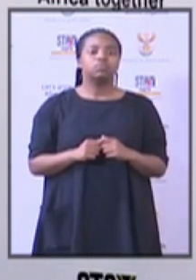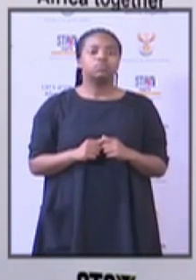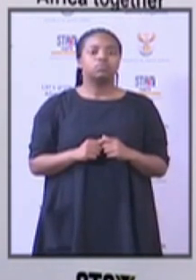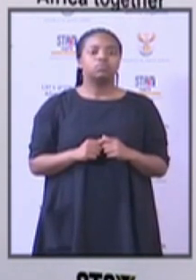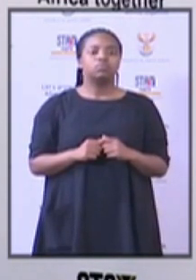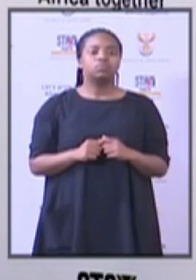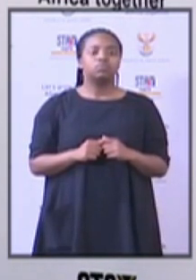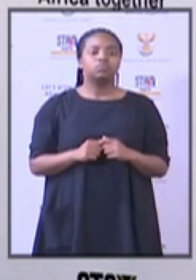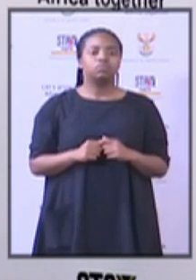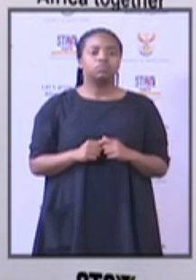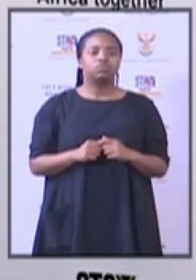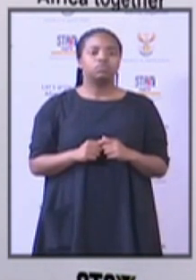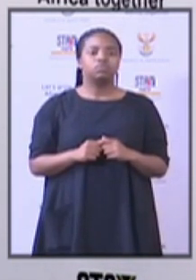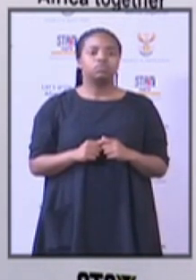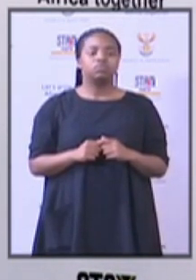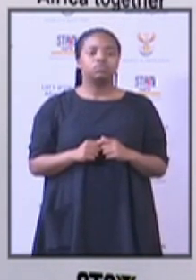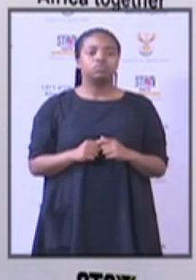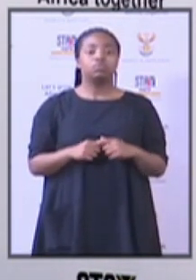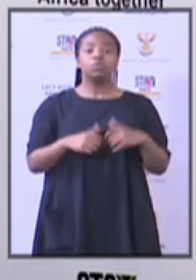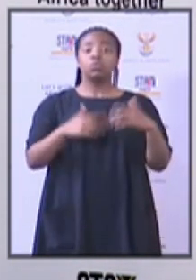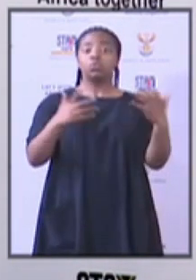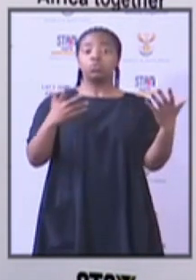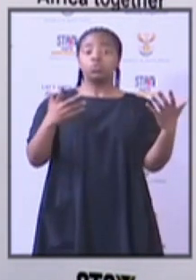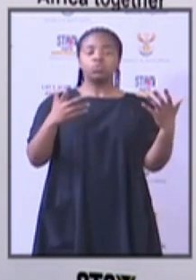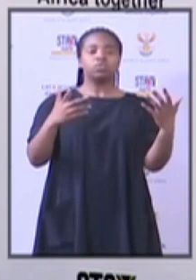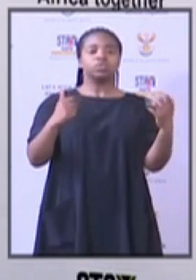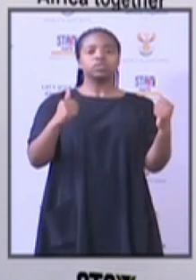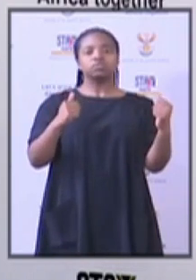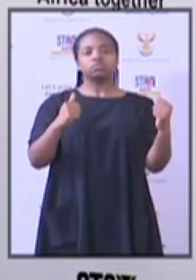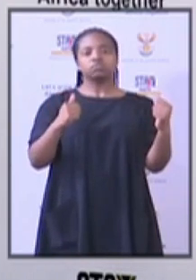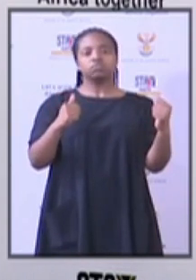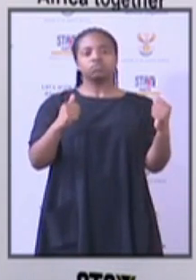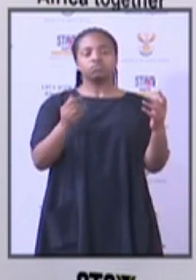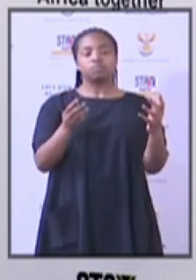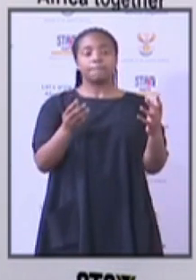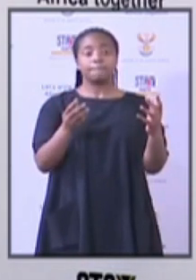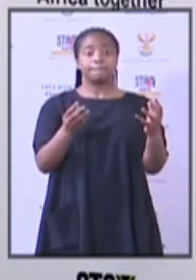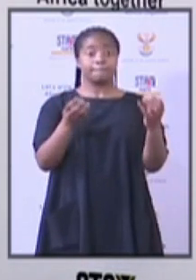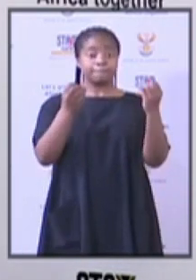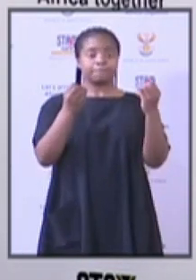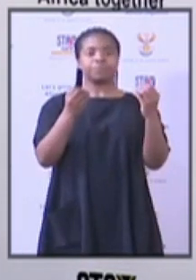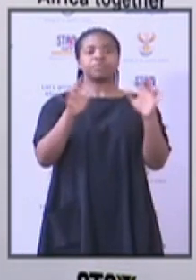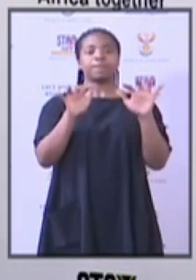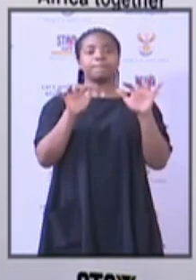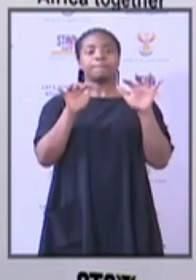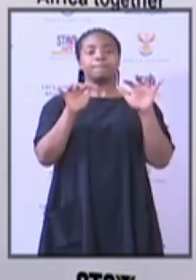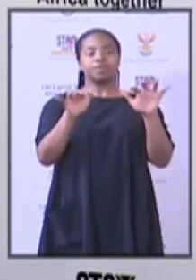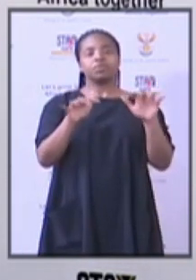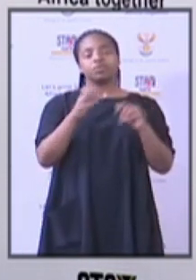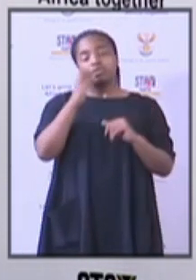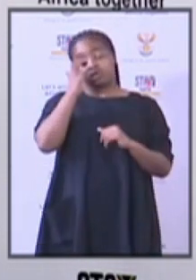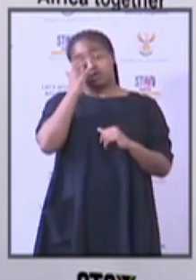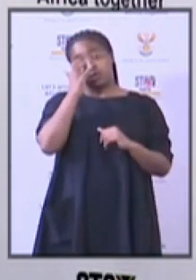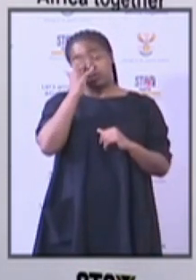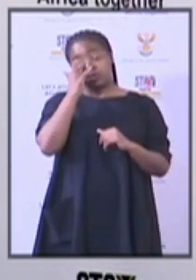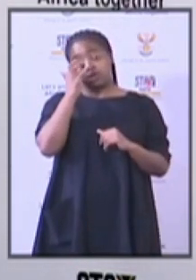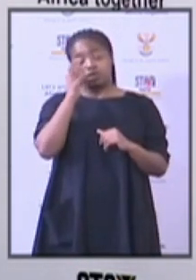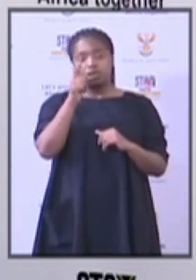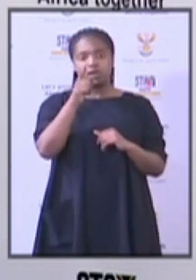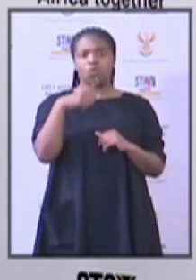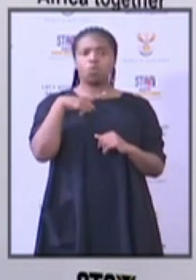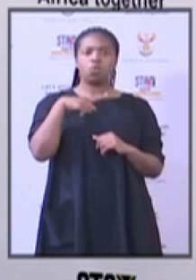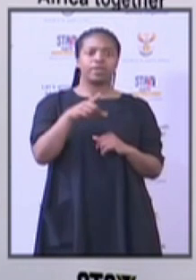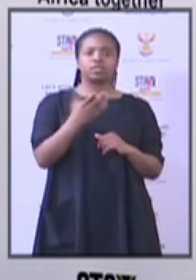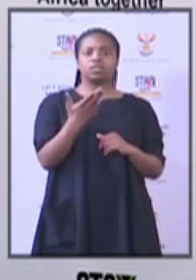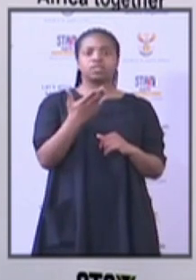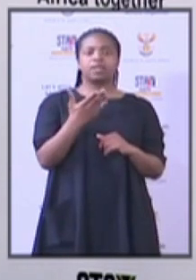We issued, or rather we reissued. That means people who wanted replacement